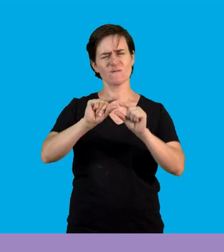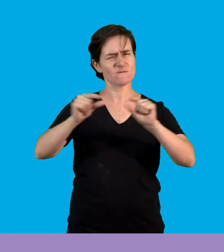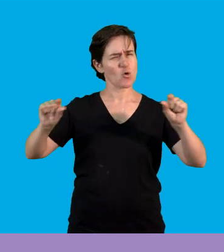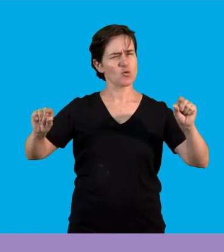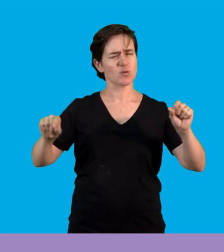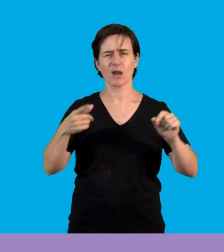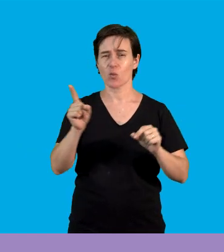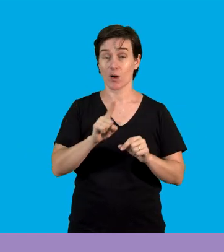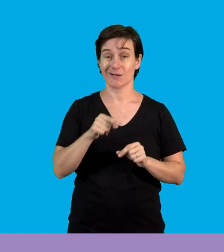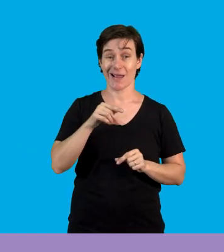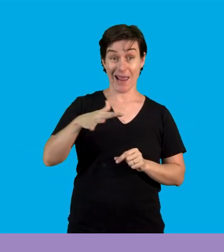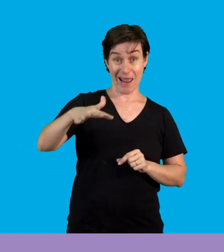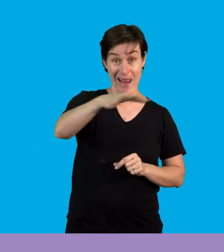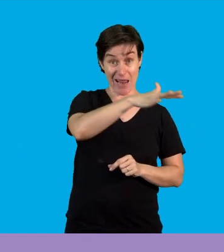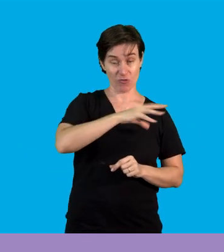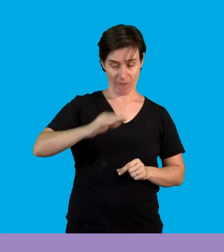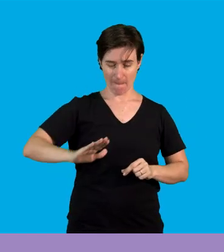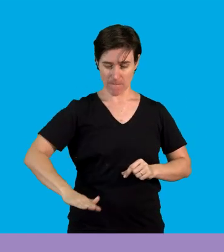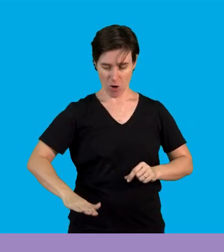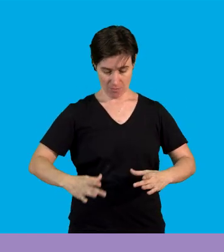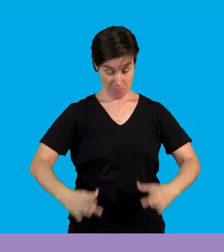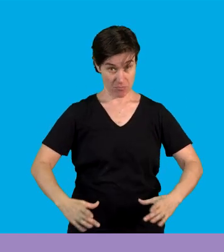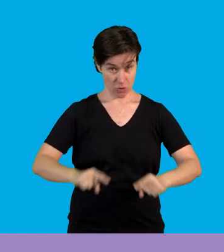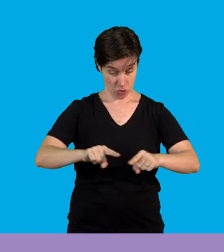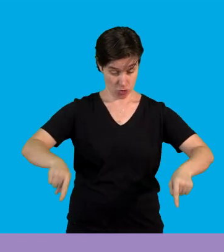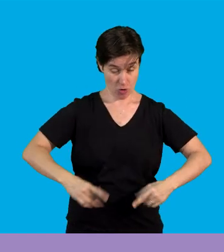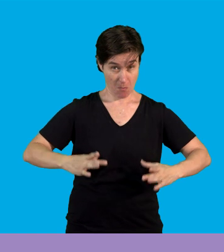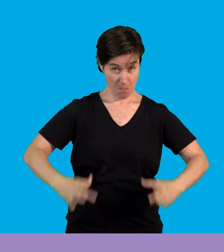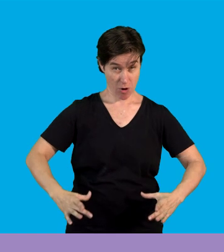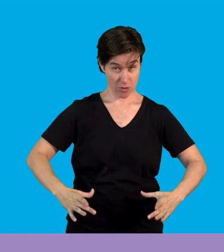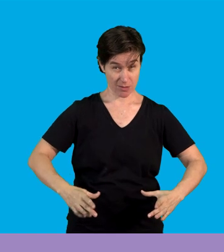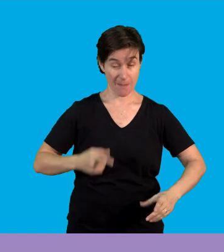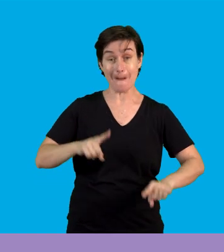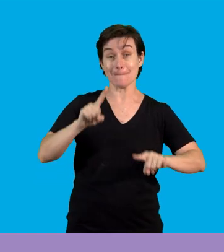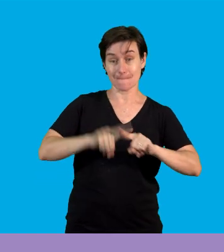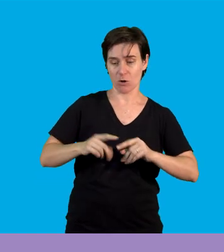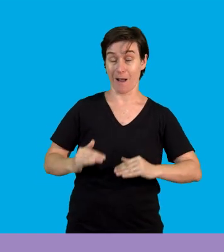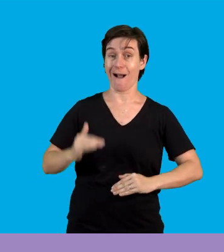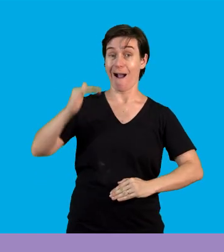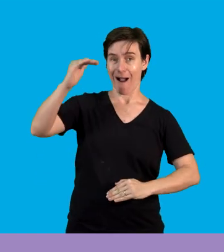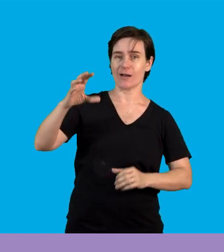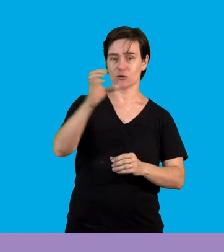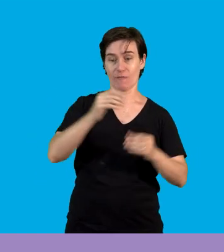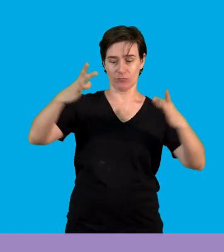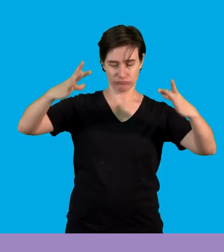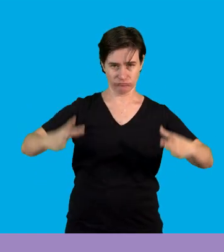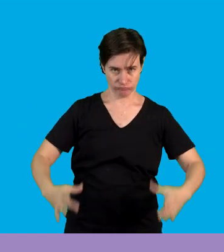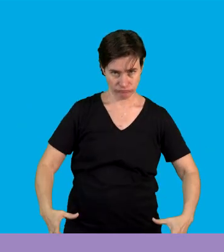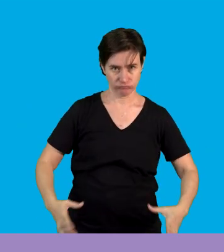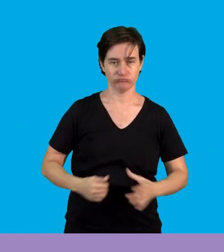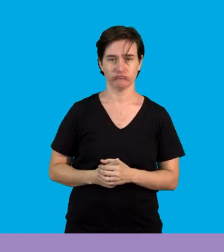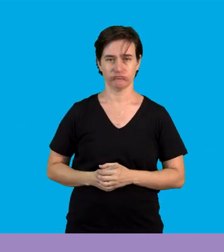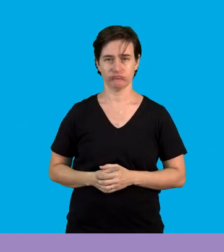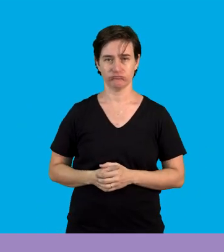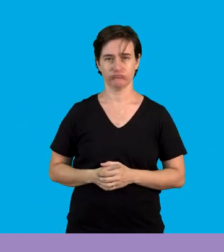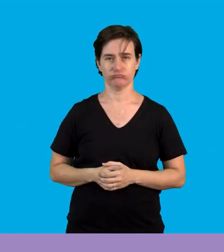for volume is the area of the base multiplied by the height of the prism, or